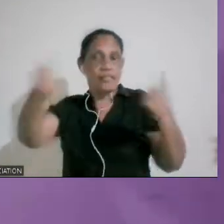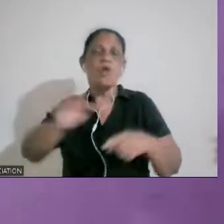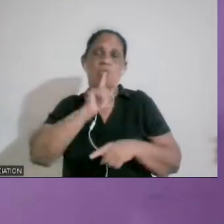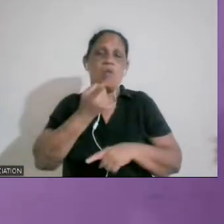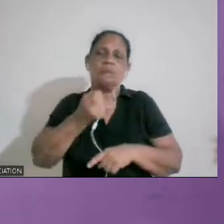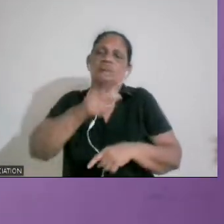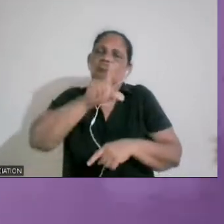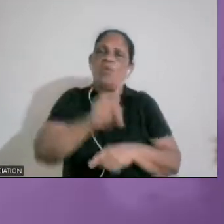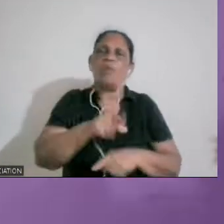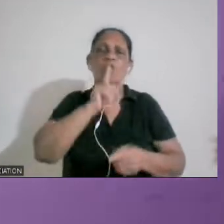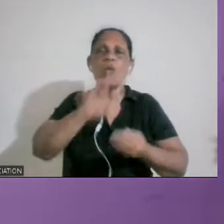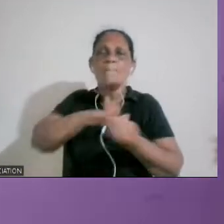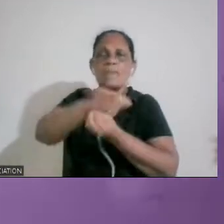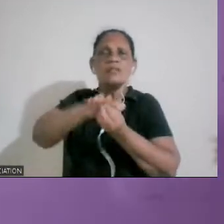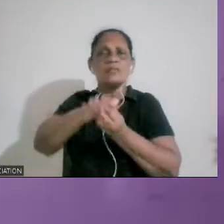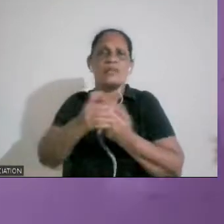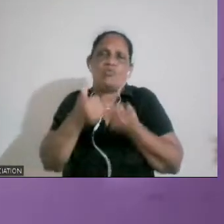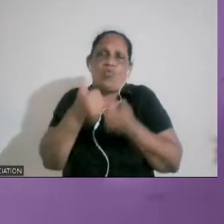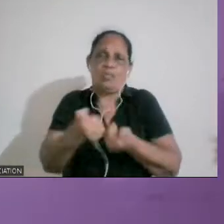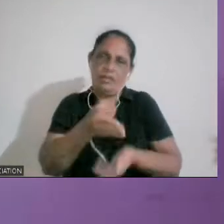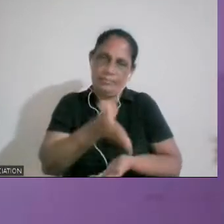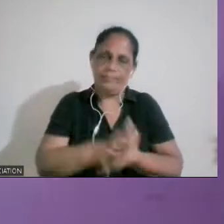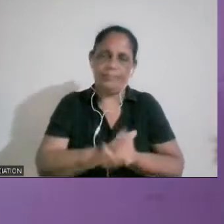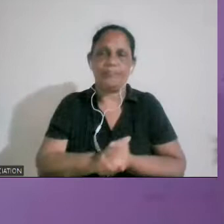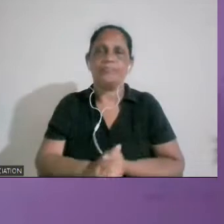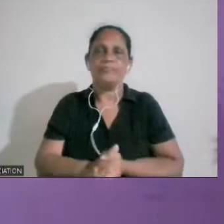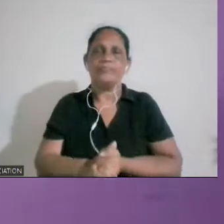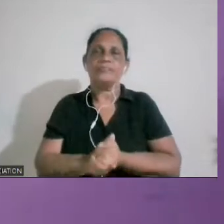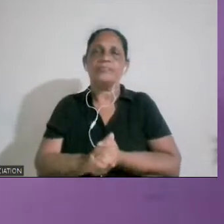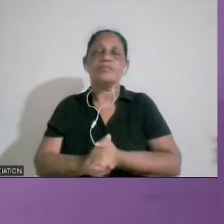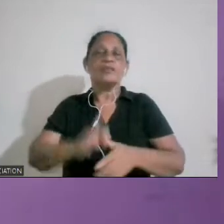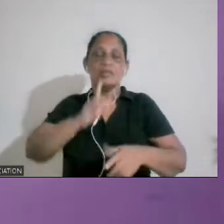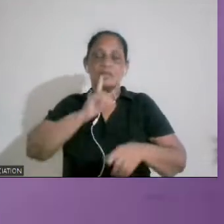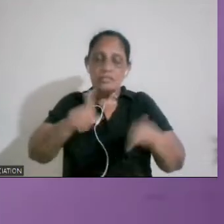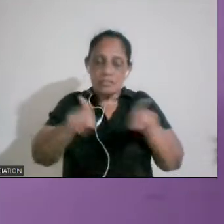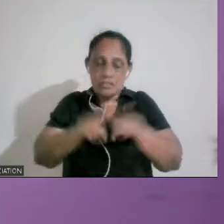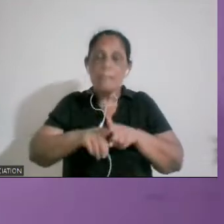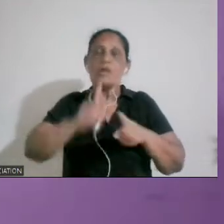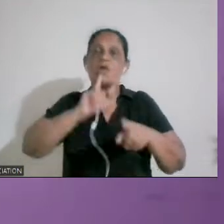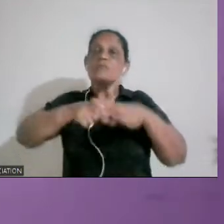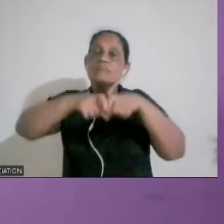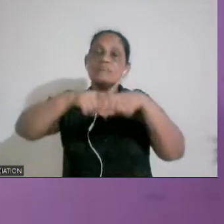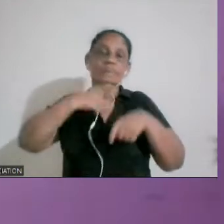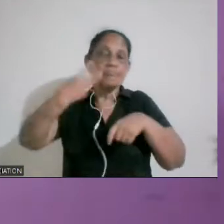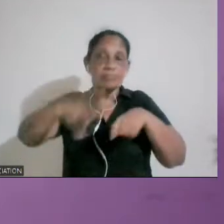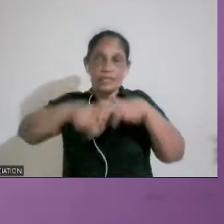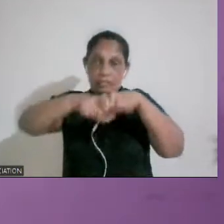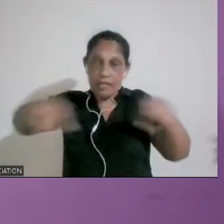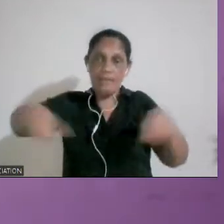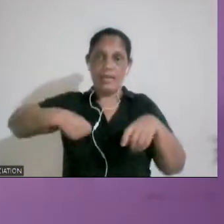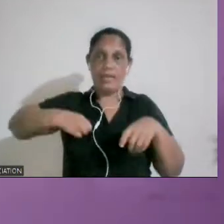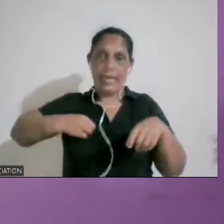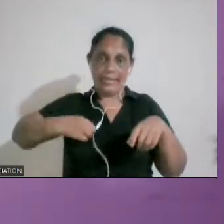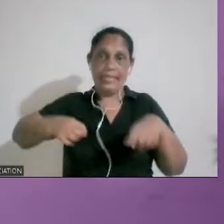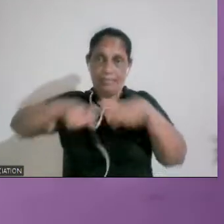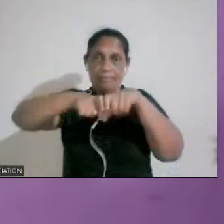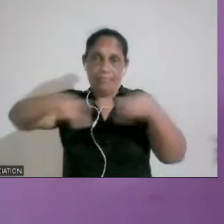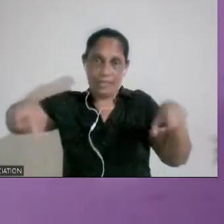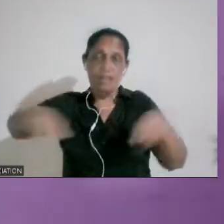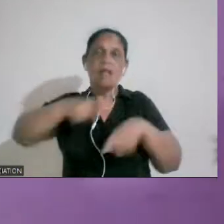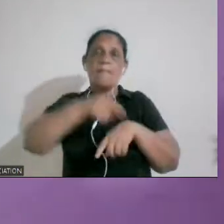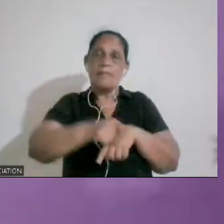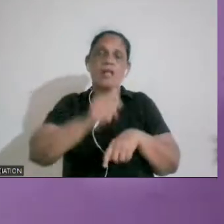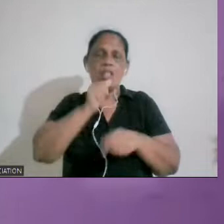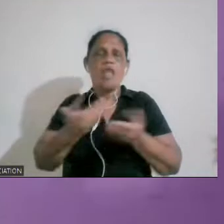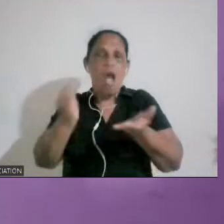it to your underwear. Remember that when you wear your sanitary pad, whether it's cloth or whether it's the disposable one, you have to change it